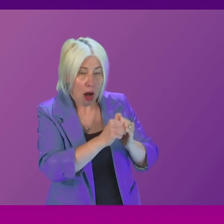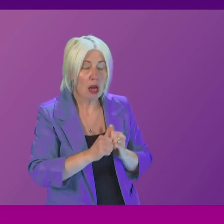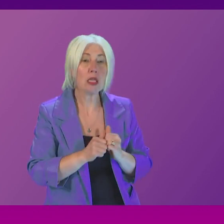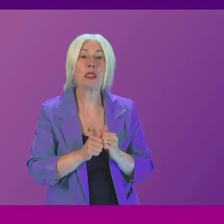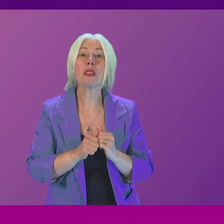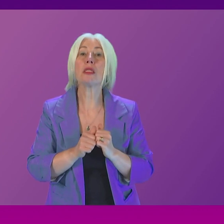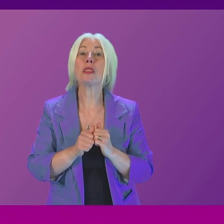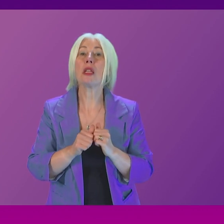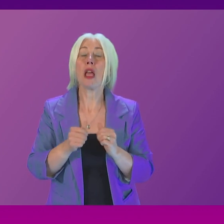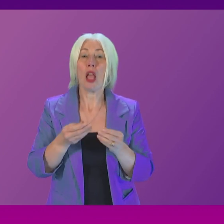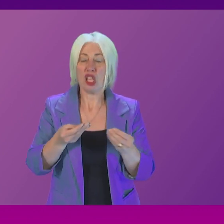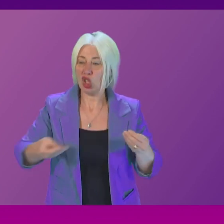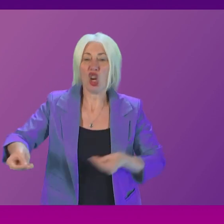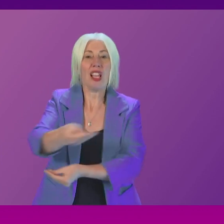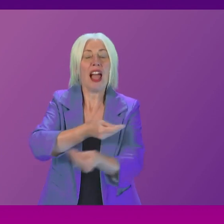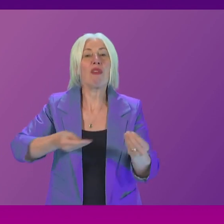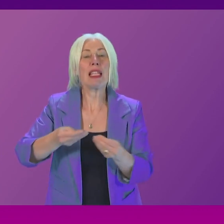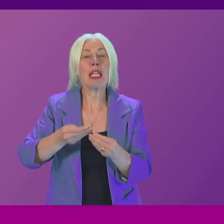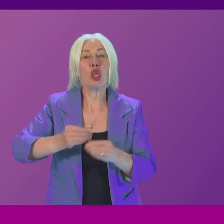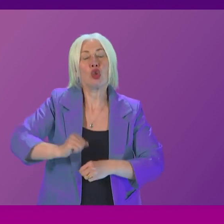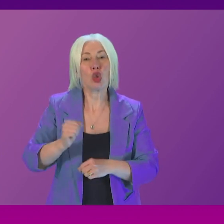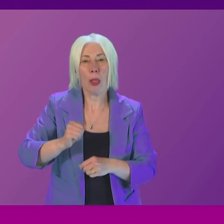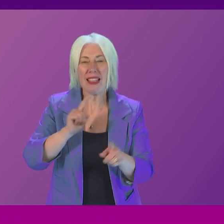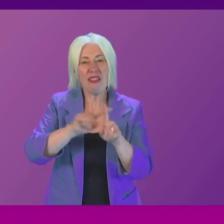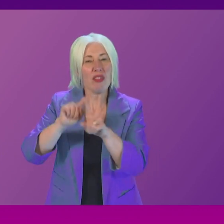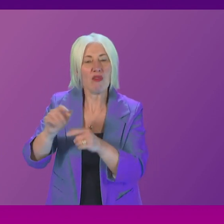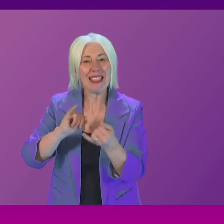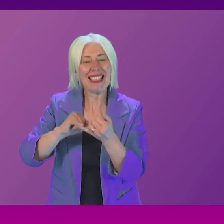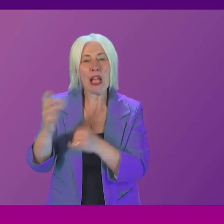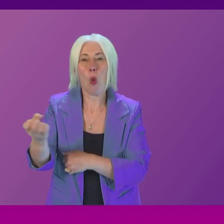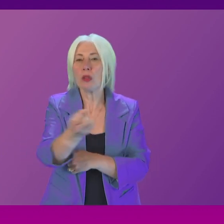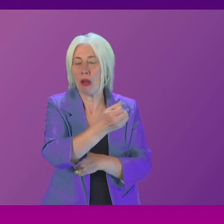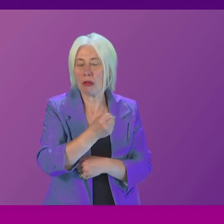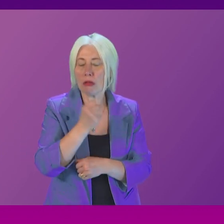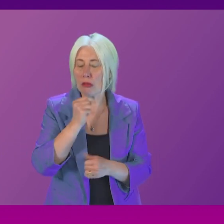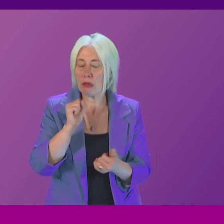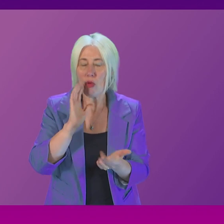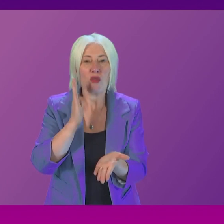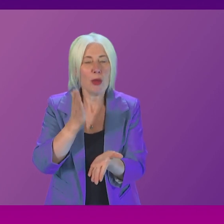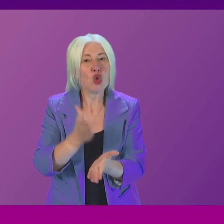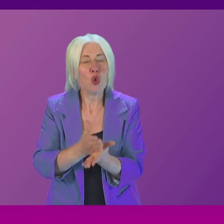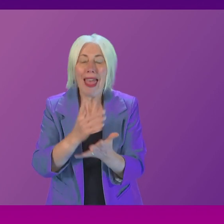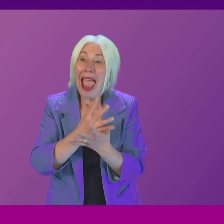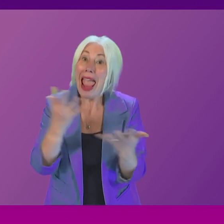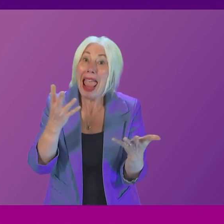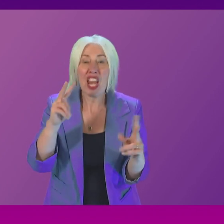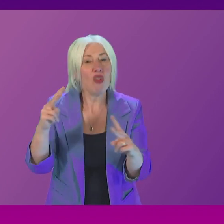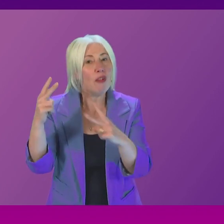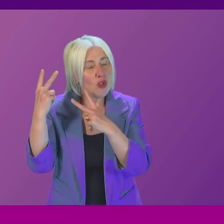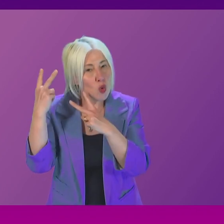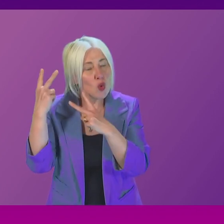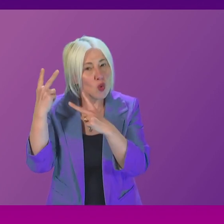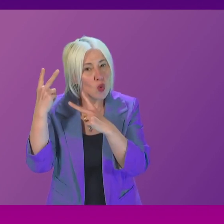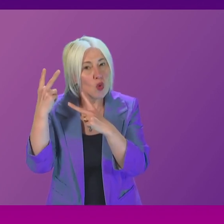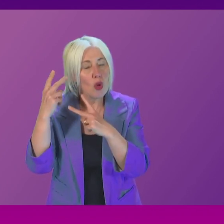involves Circularity Scotland, a number of other stakeholders, we just have to ensure that any review takes